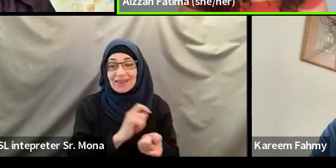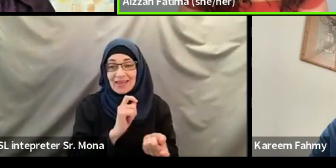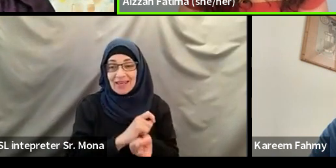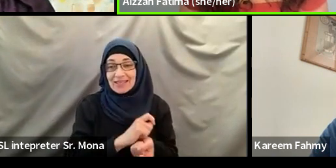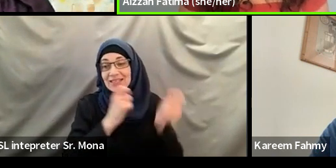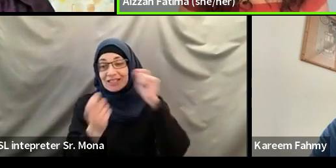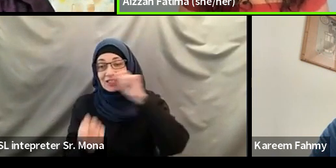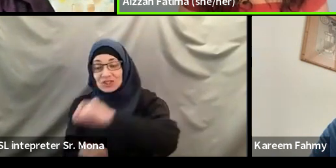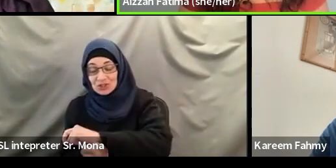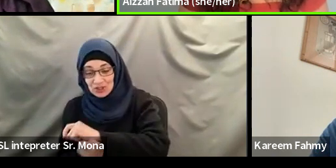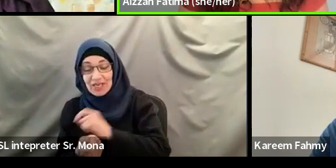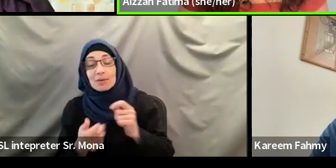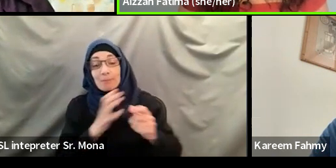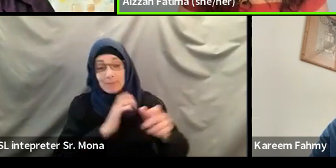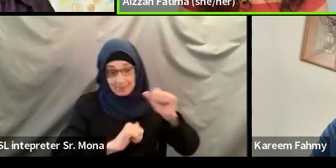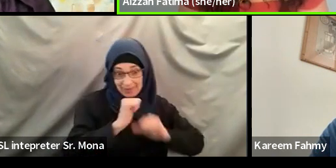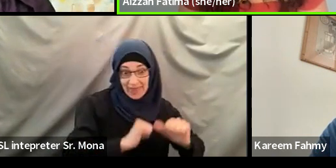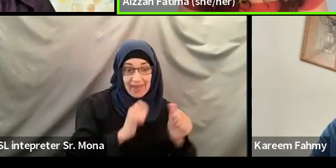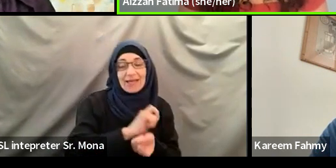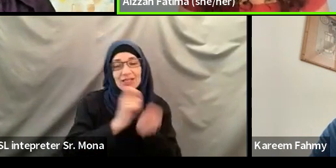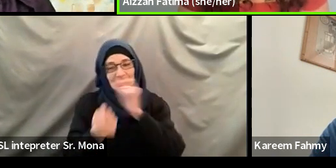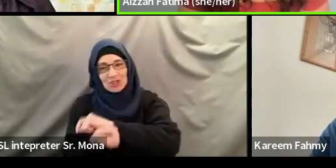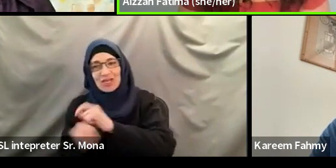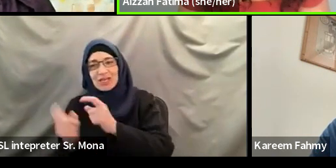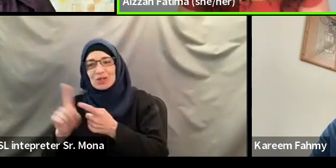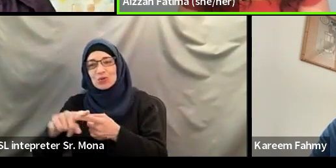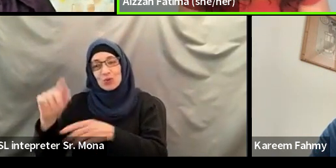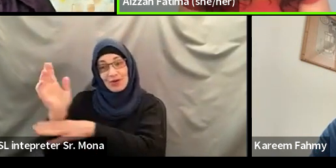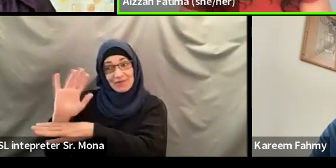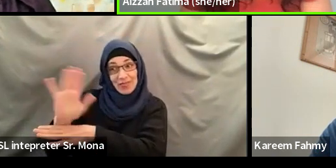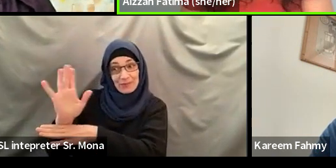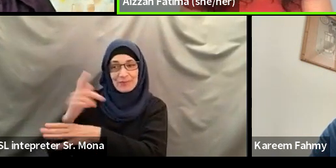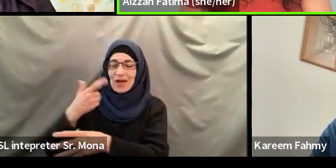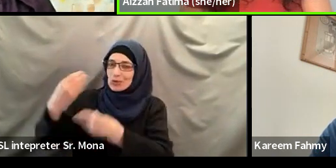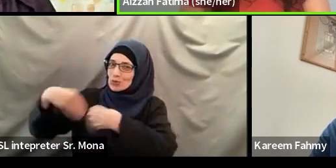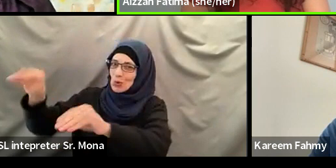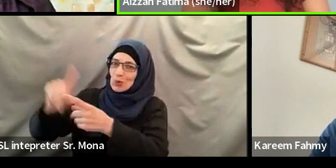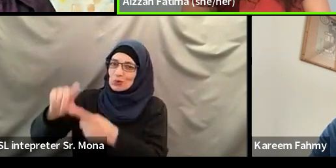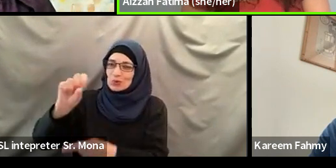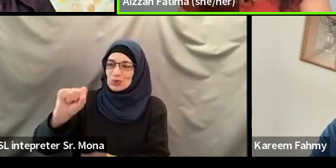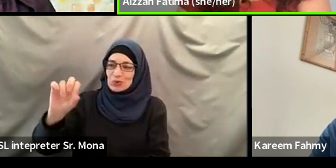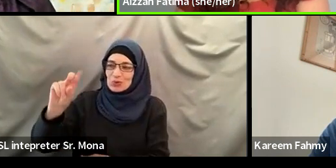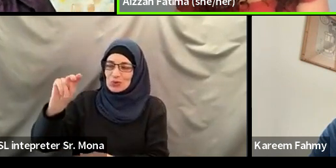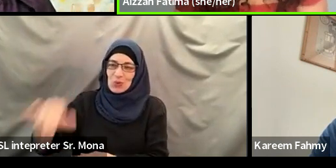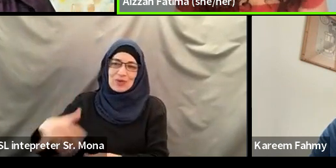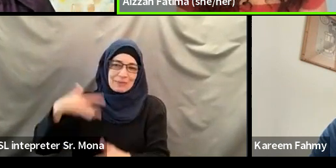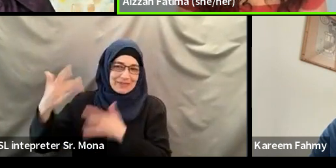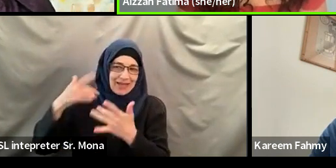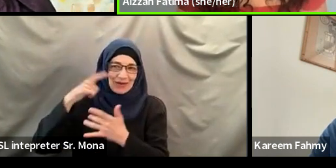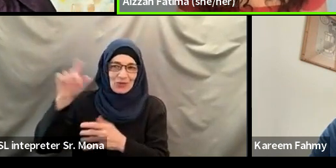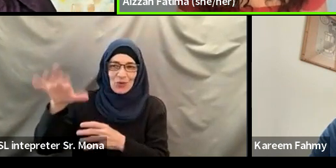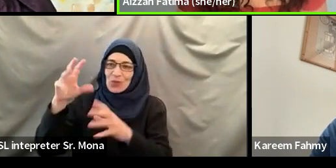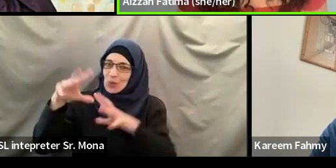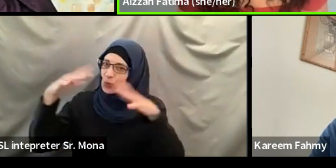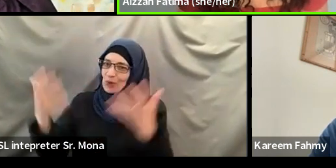a feature film that we recently sold to Sony, which I'm super excited for the world to see soon. Thank you so much.